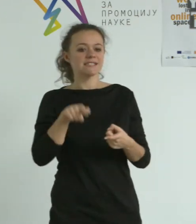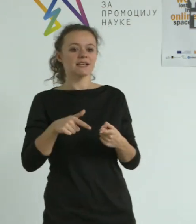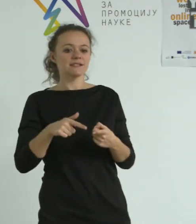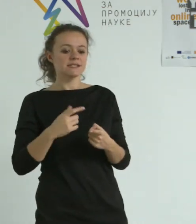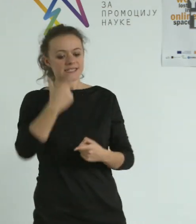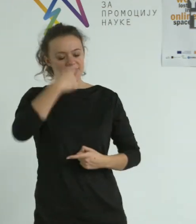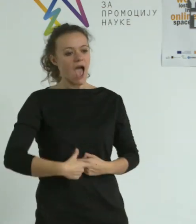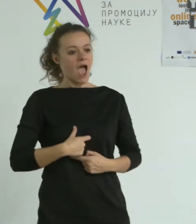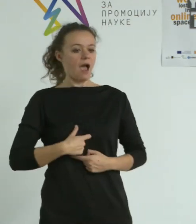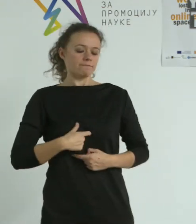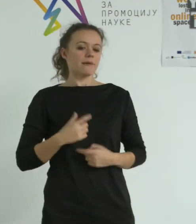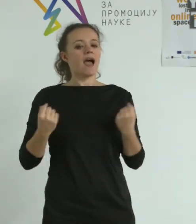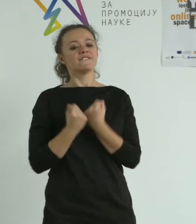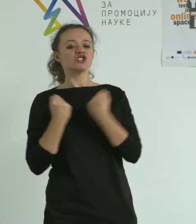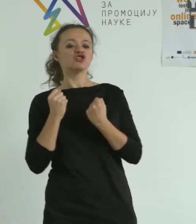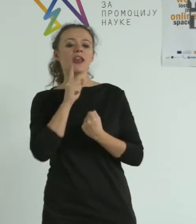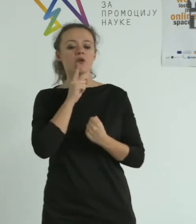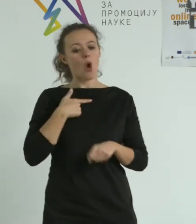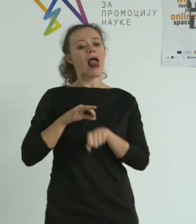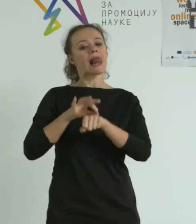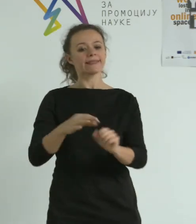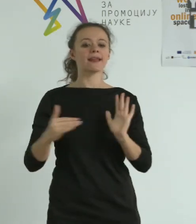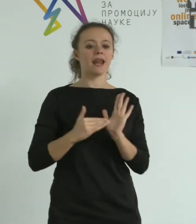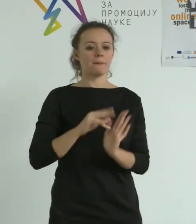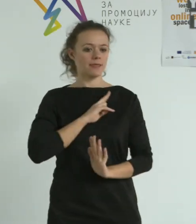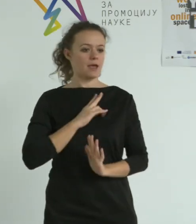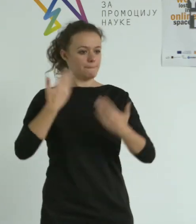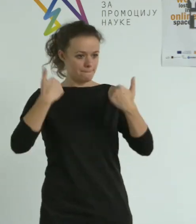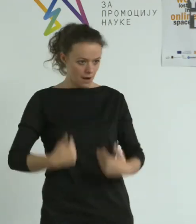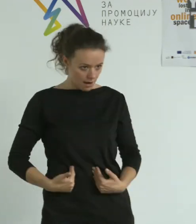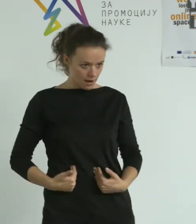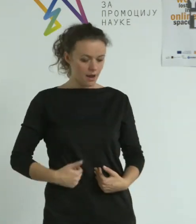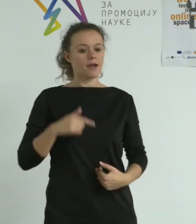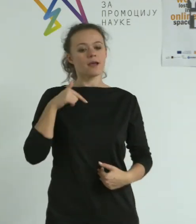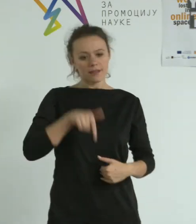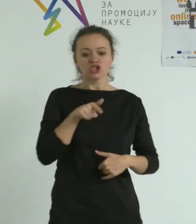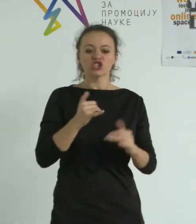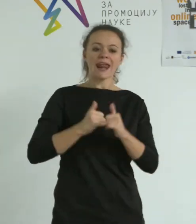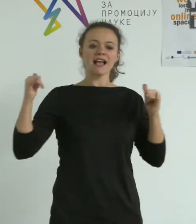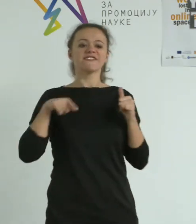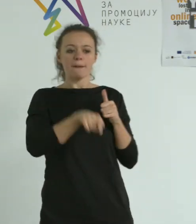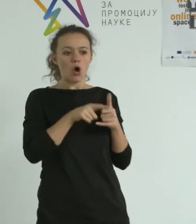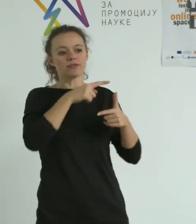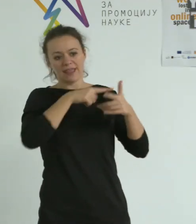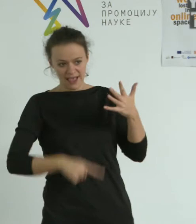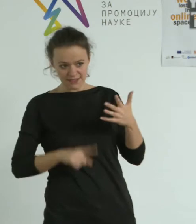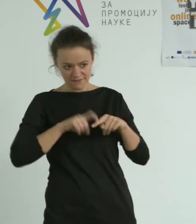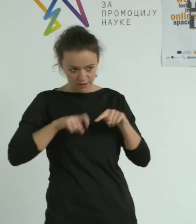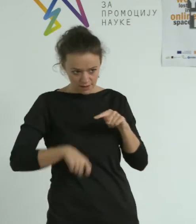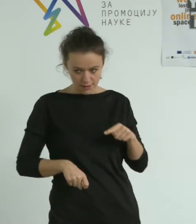leader should have, so they would develop in those areas. So we